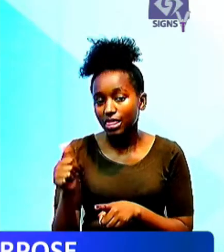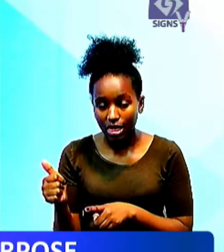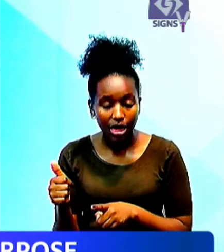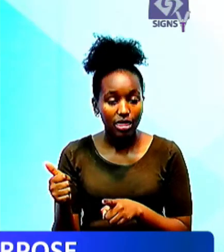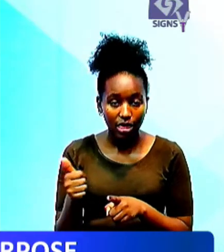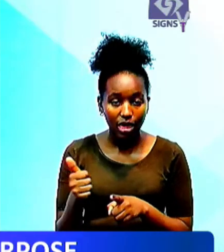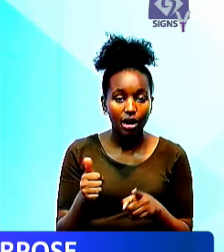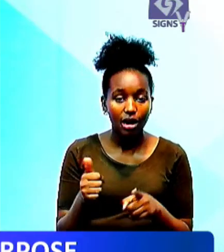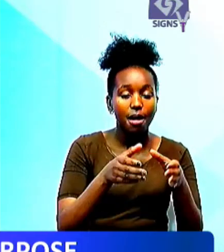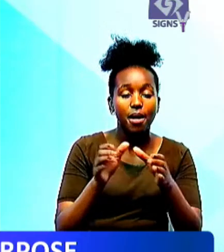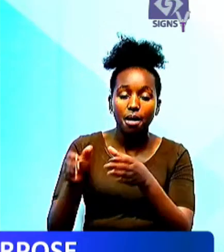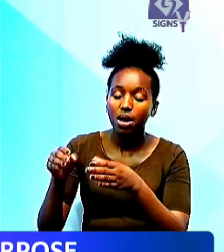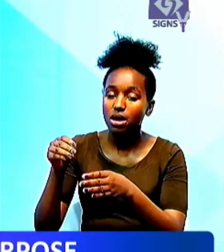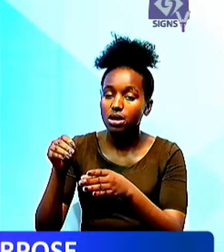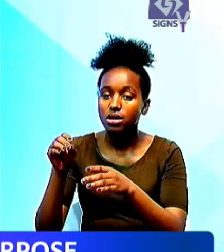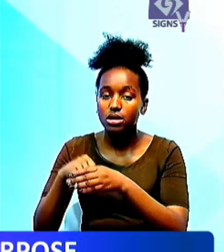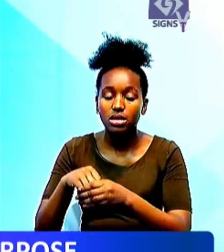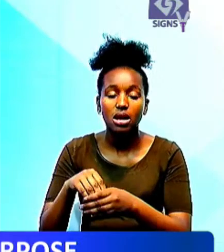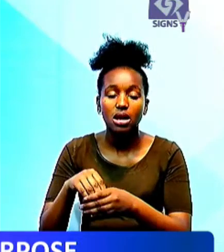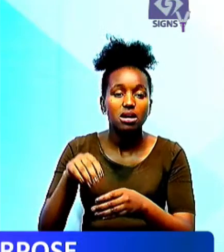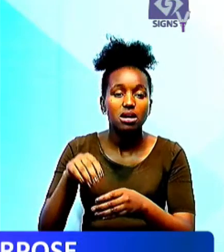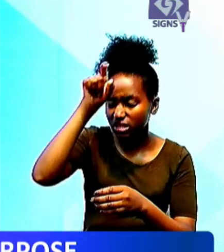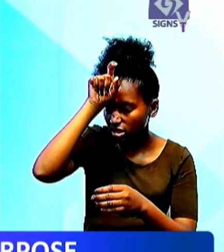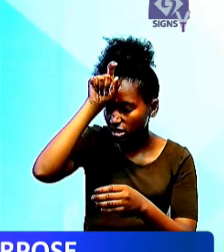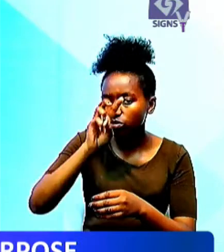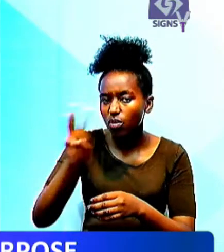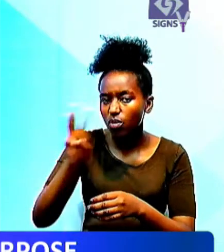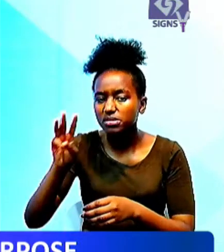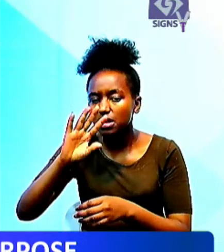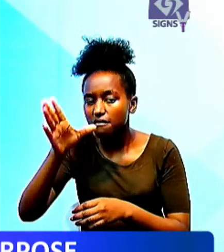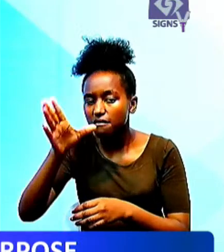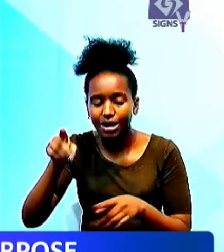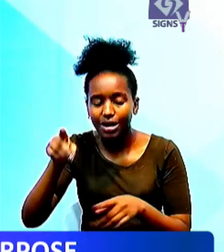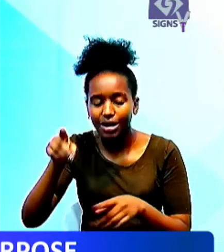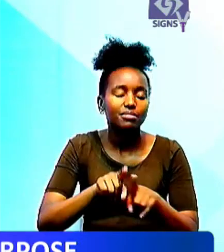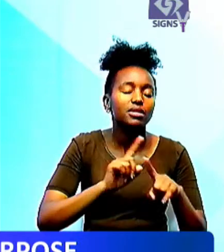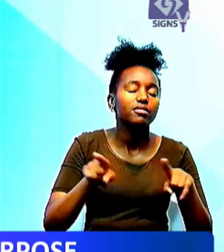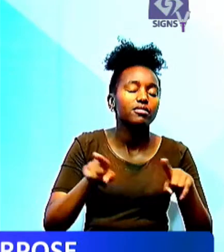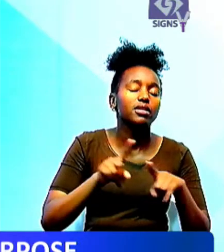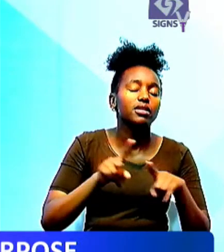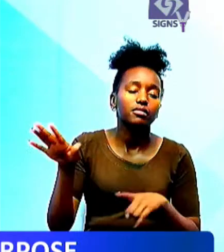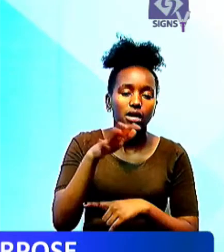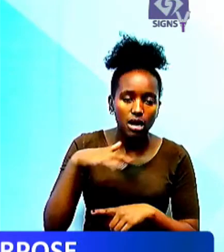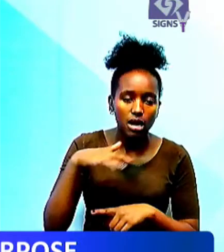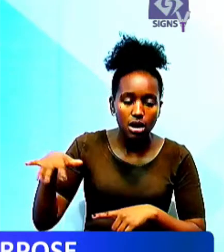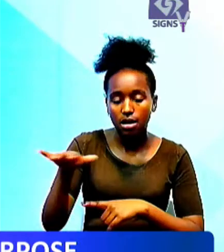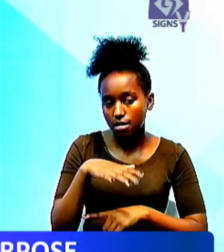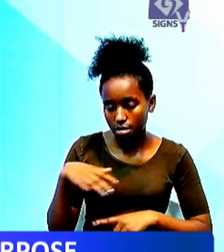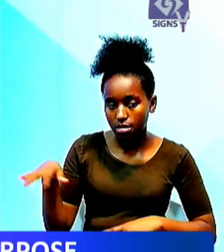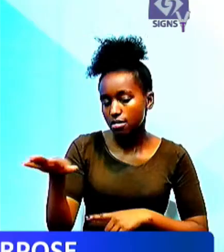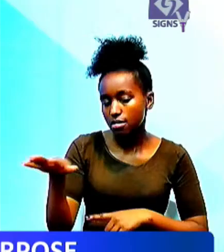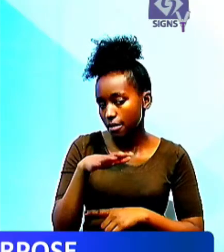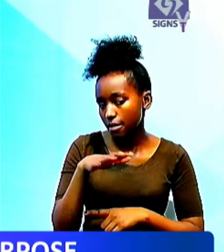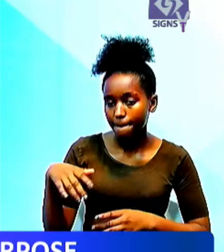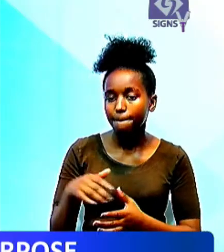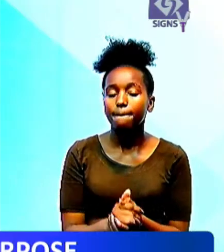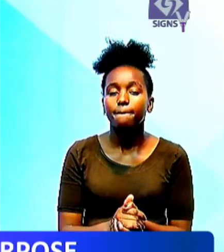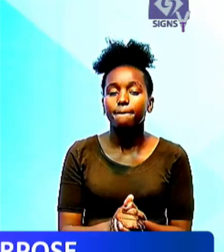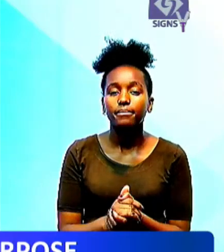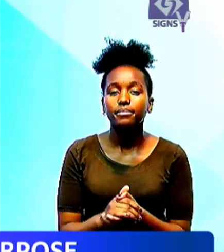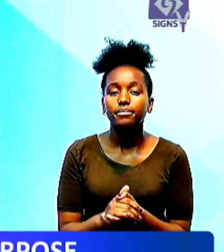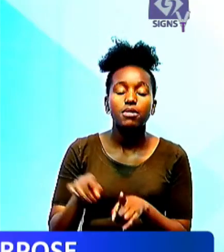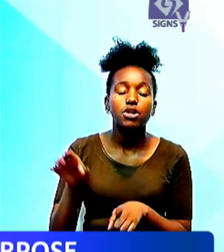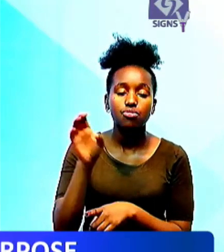in Egypt, West Africa and all that, and there are funds that also invest in Kenyan market, and also we do a lot also in